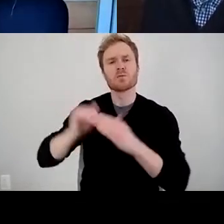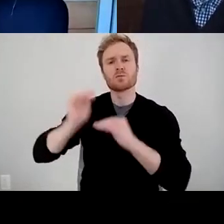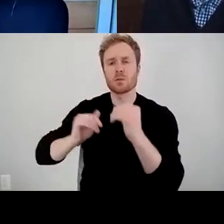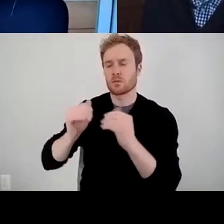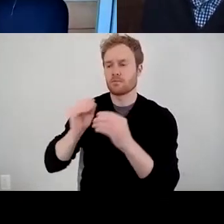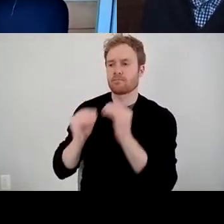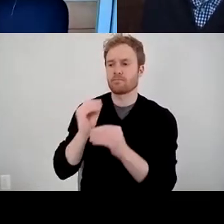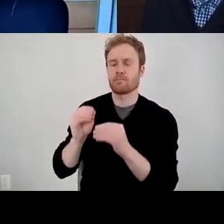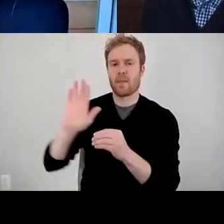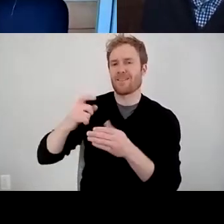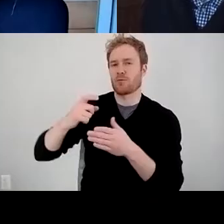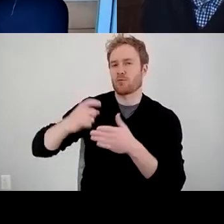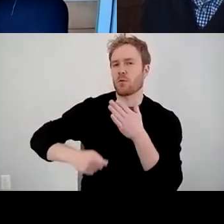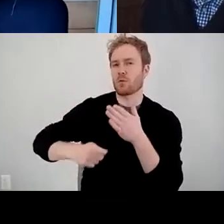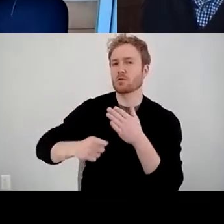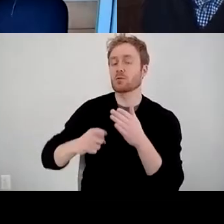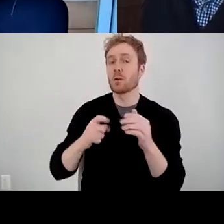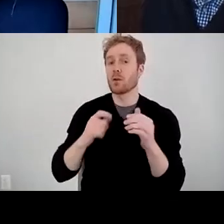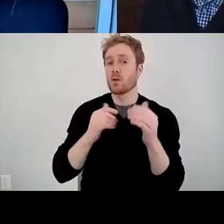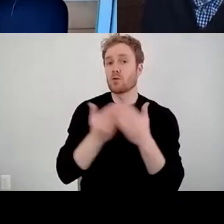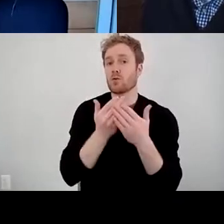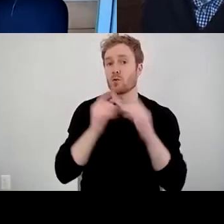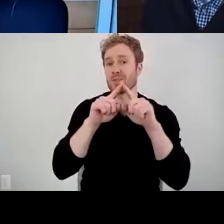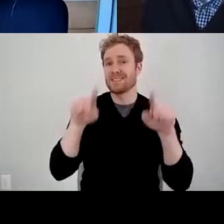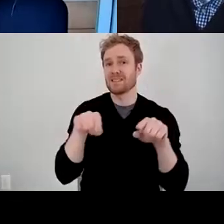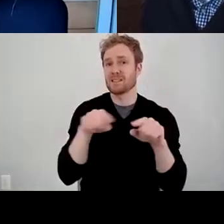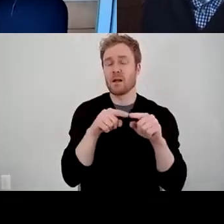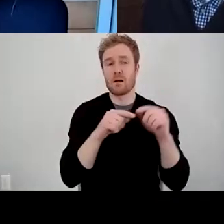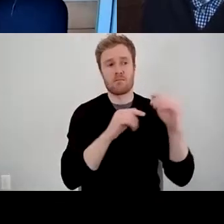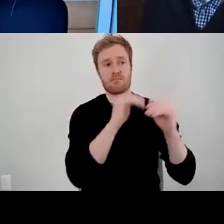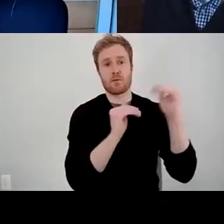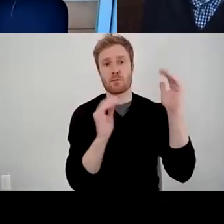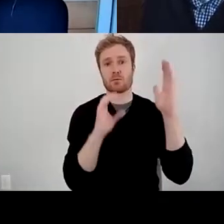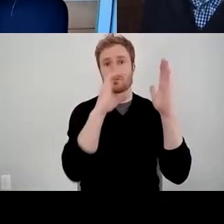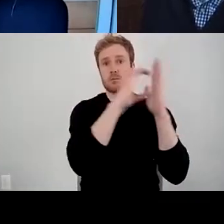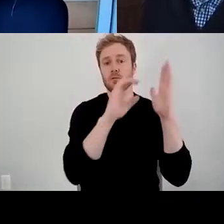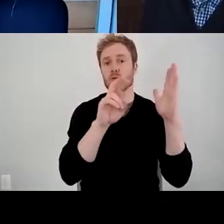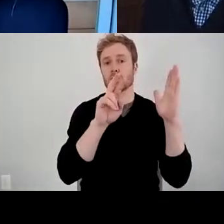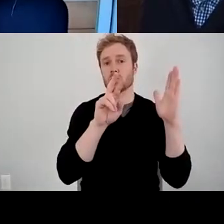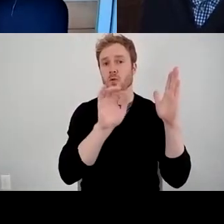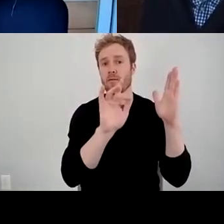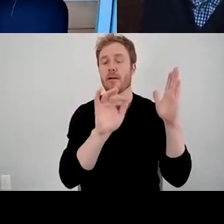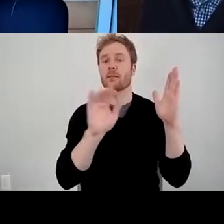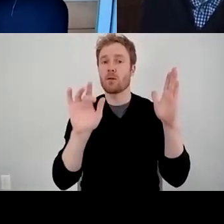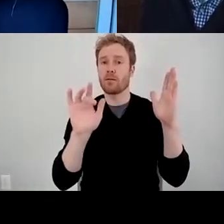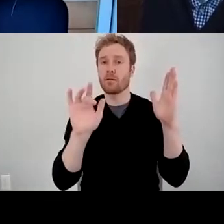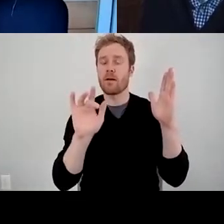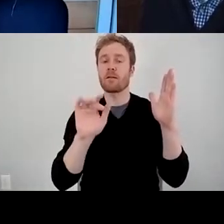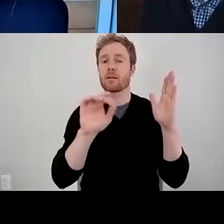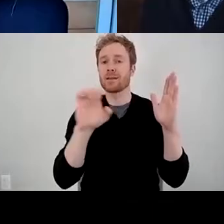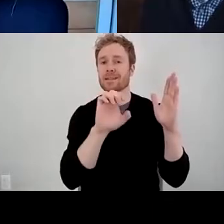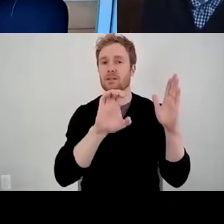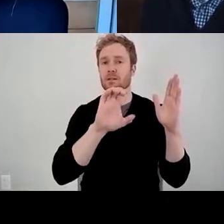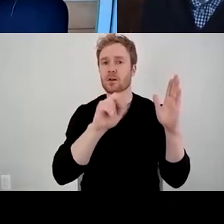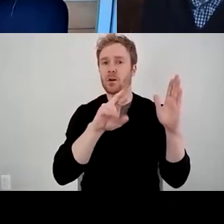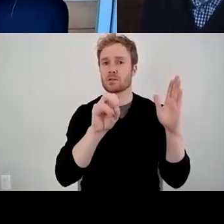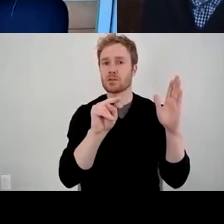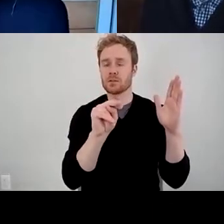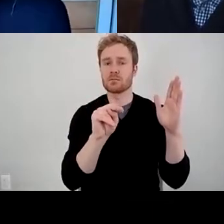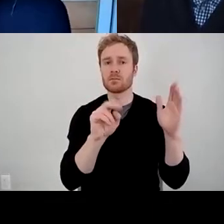Aye. Any opposed? Bill is recommended. Bill 1072. Bill 1072, resolution granting